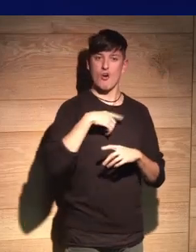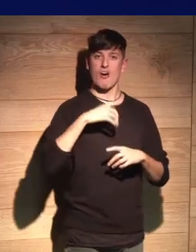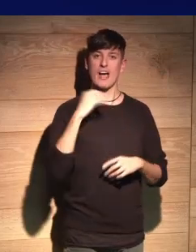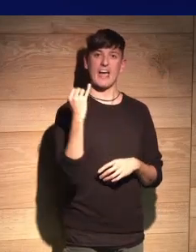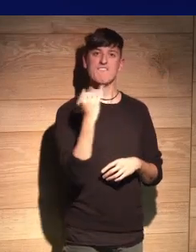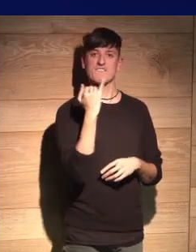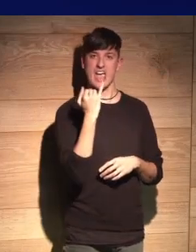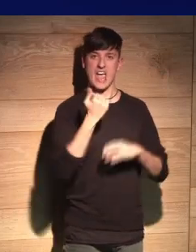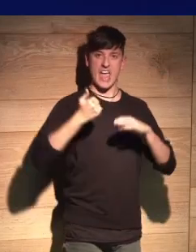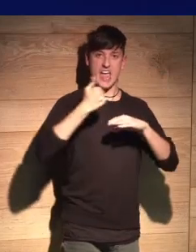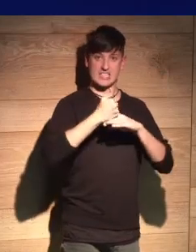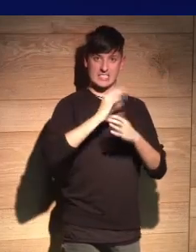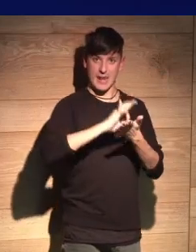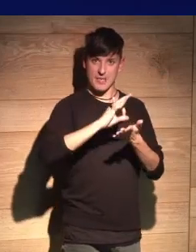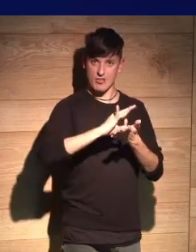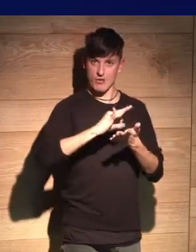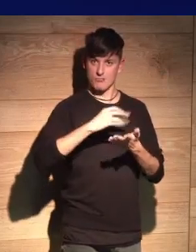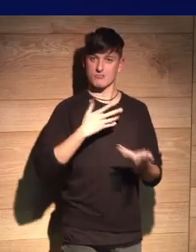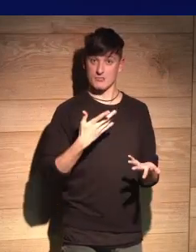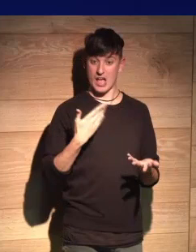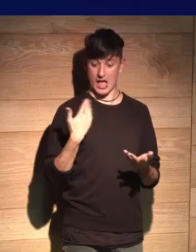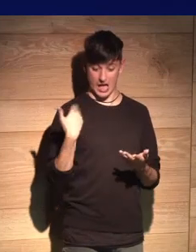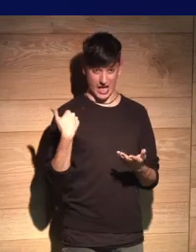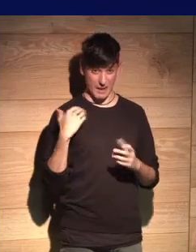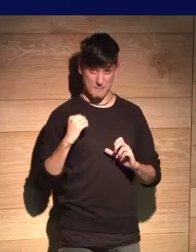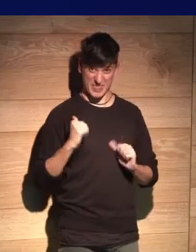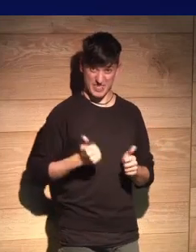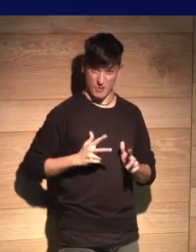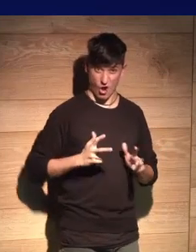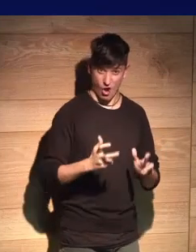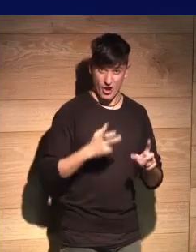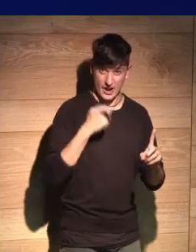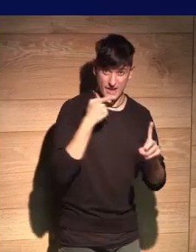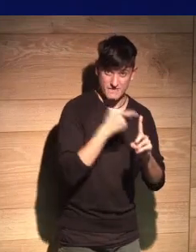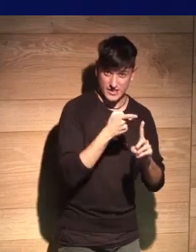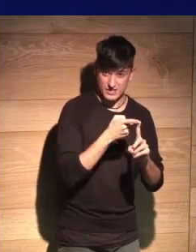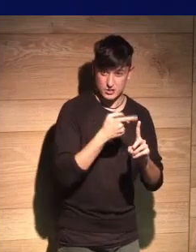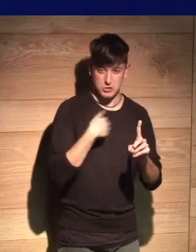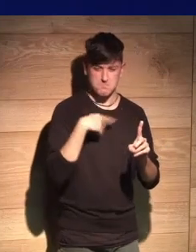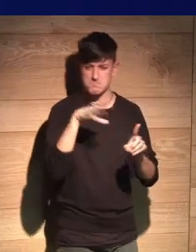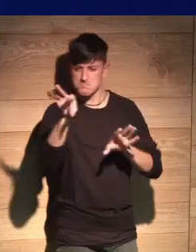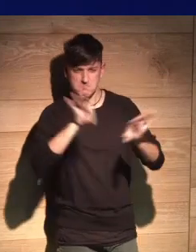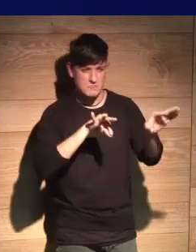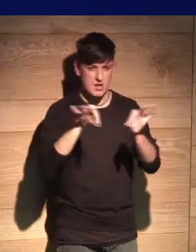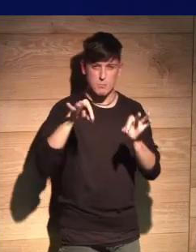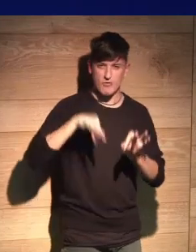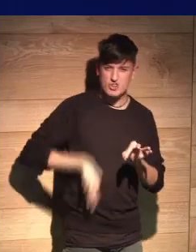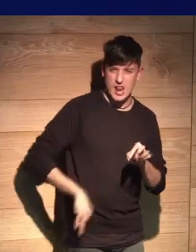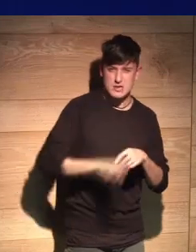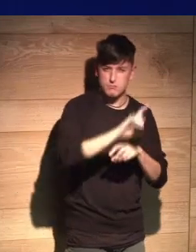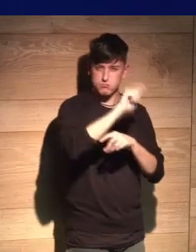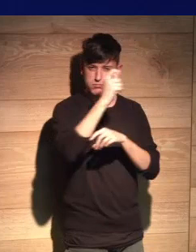to become head of my department. I had some examples when I started. I chose